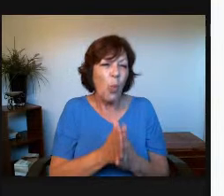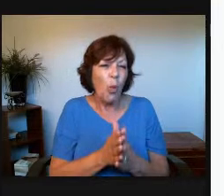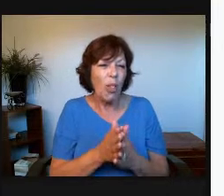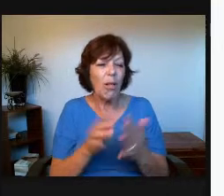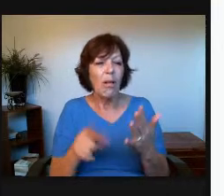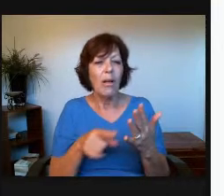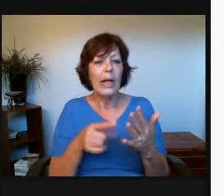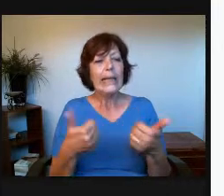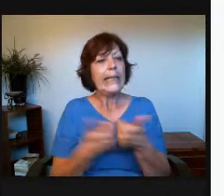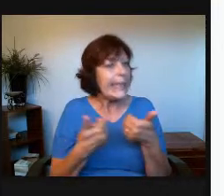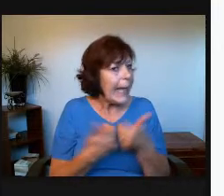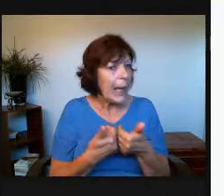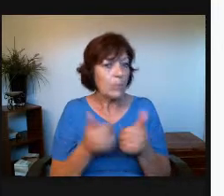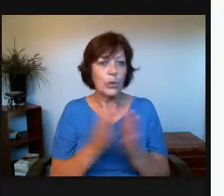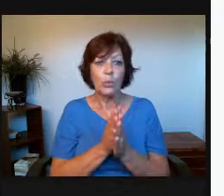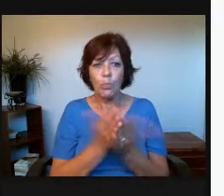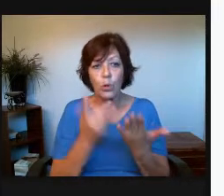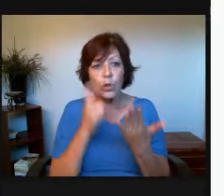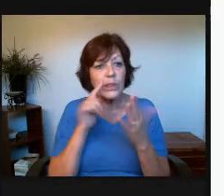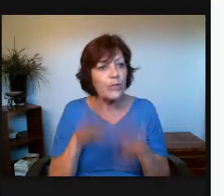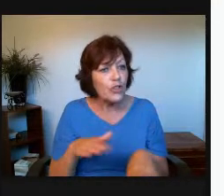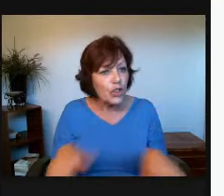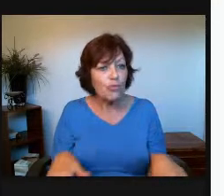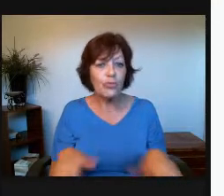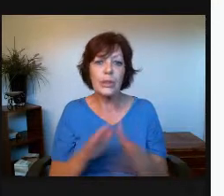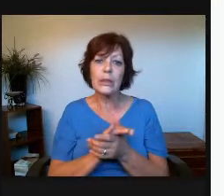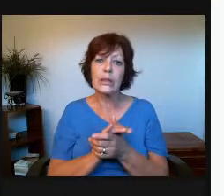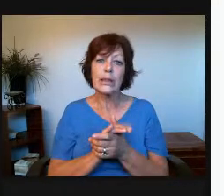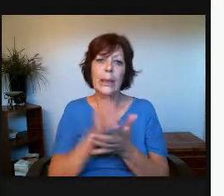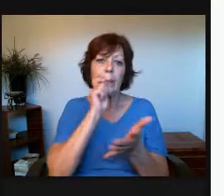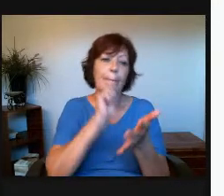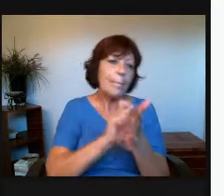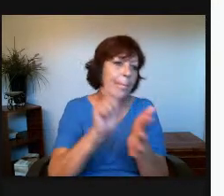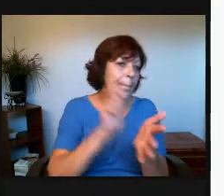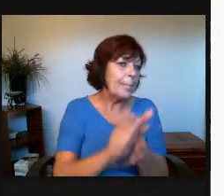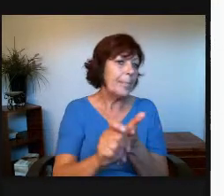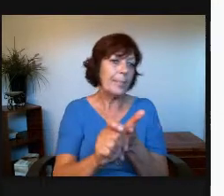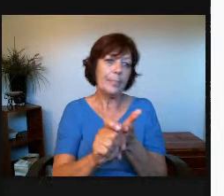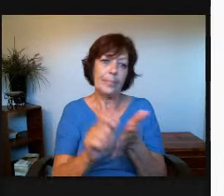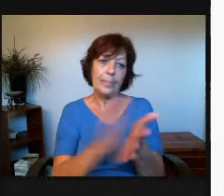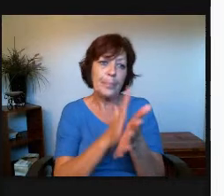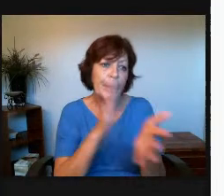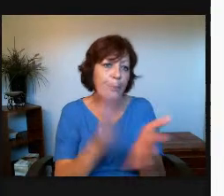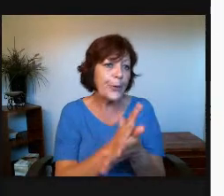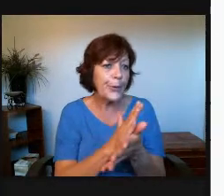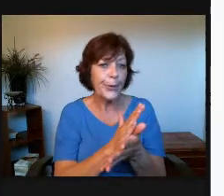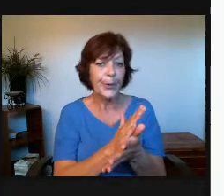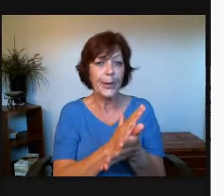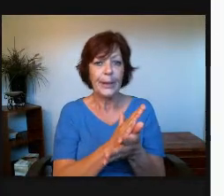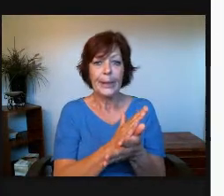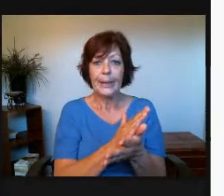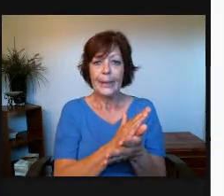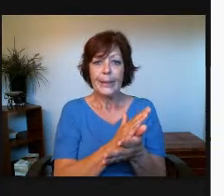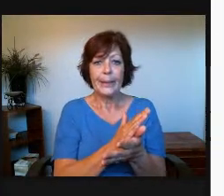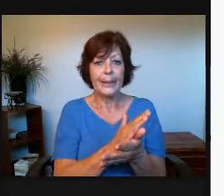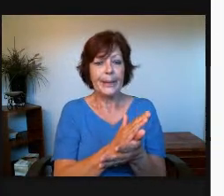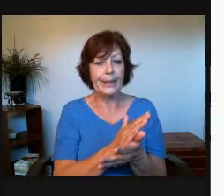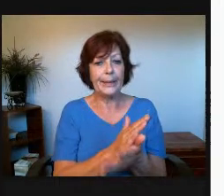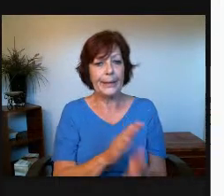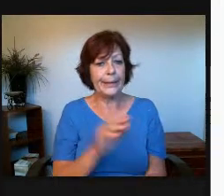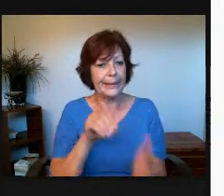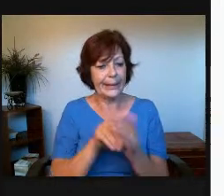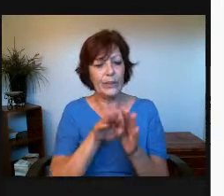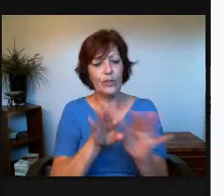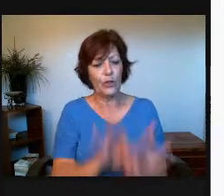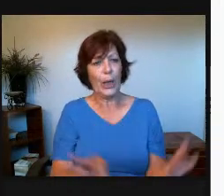have games and books for the children, pen, paper, you want to have your important